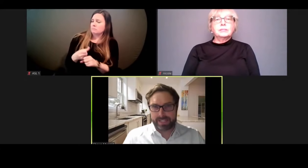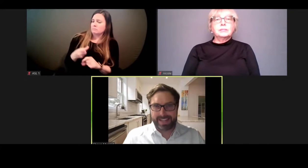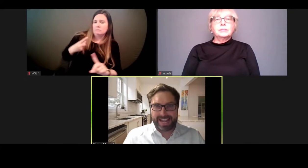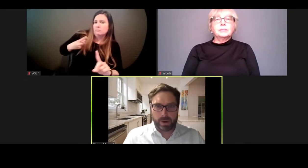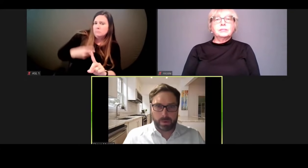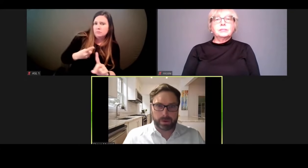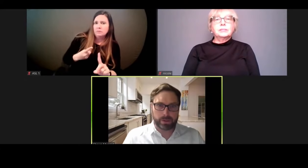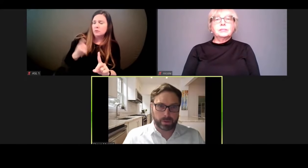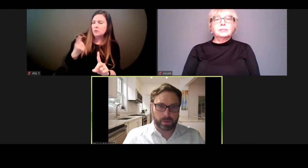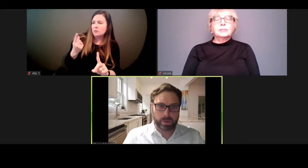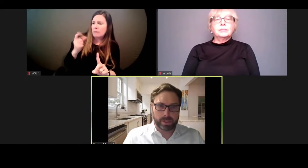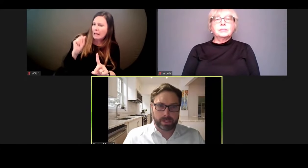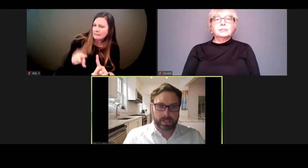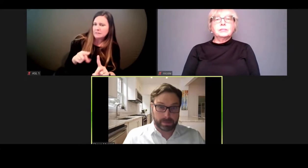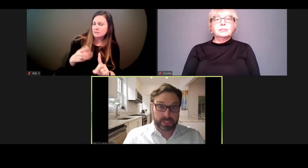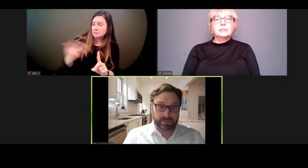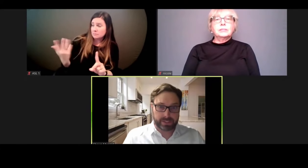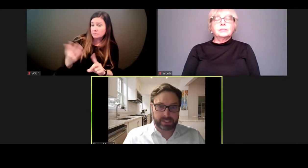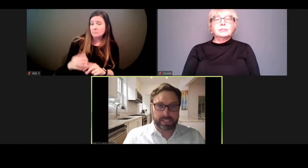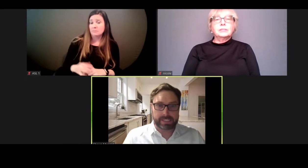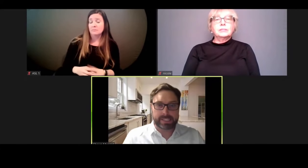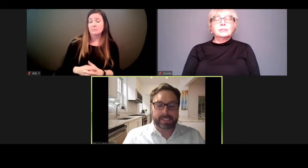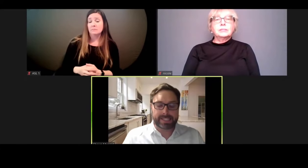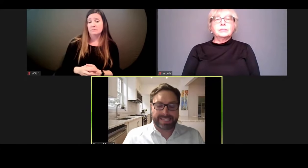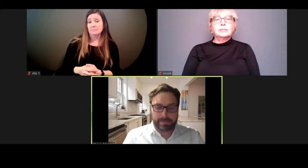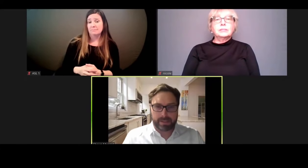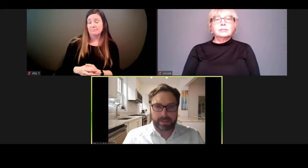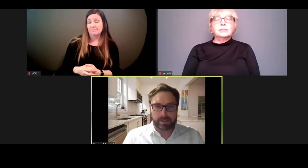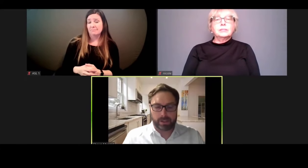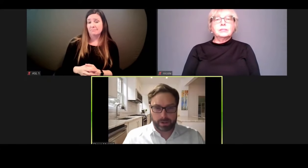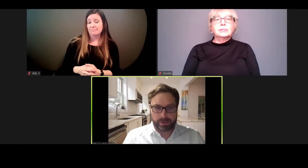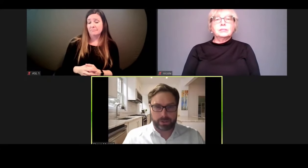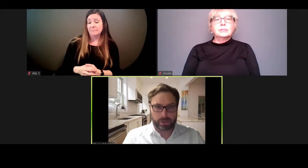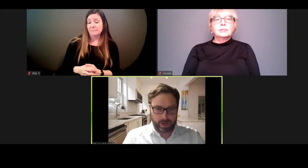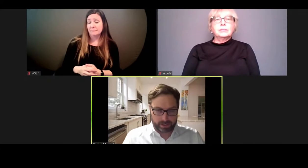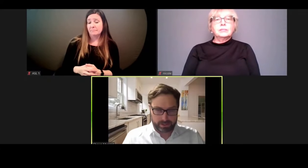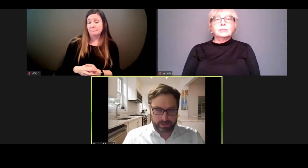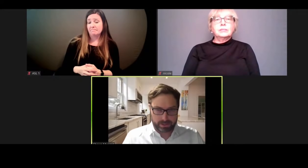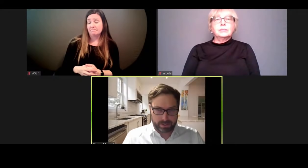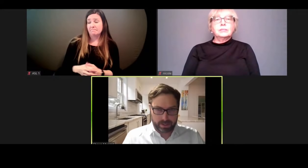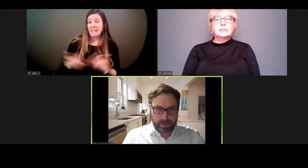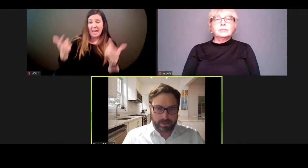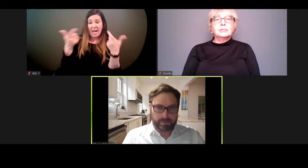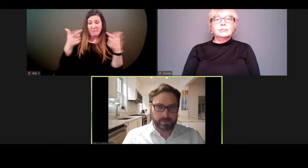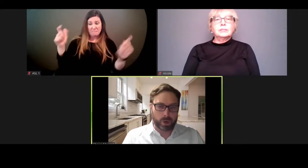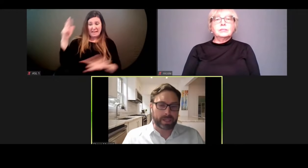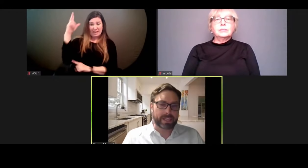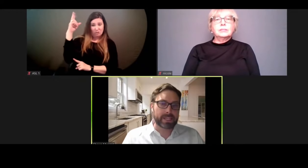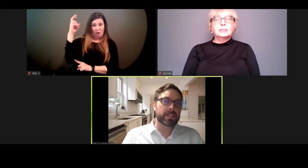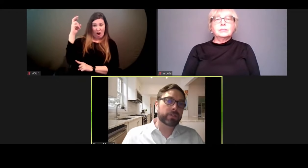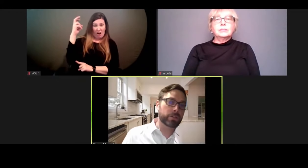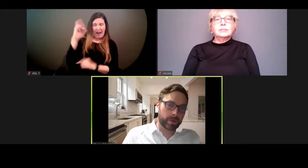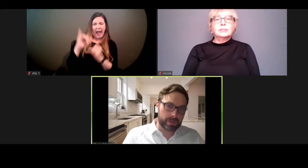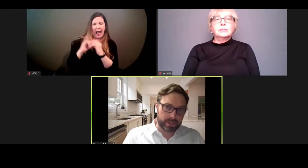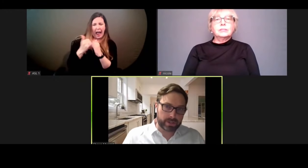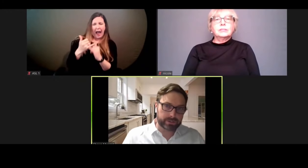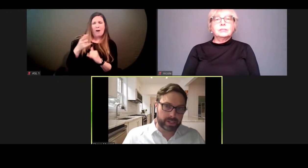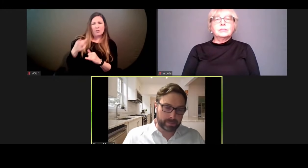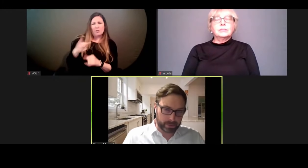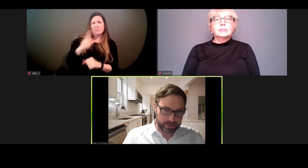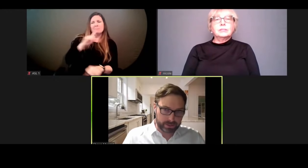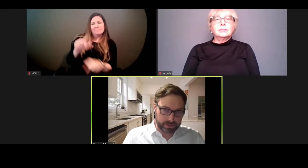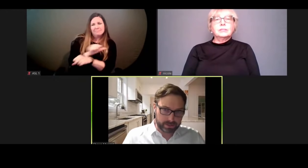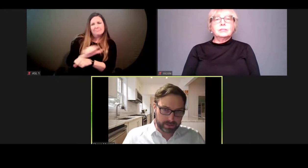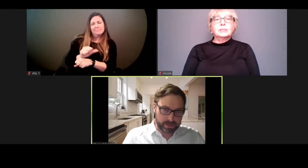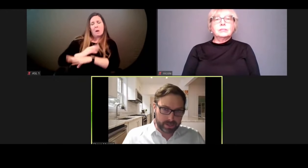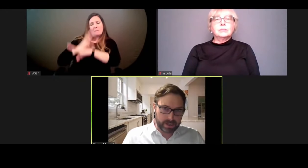is how are you specifically keeping the large trucks from going into residential